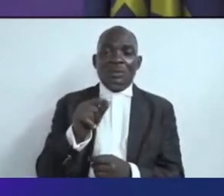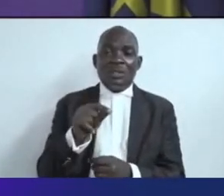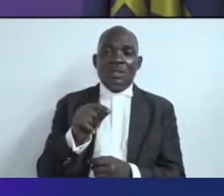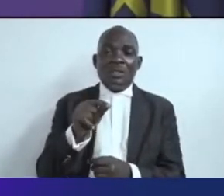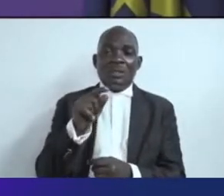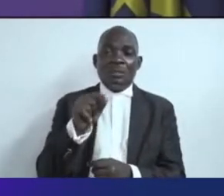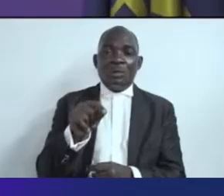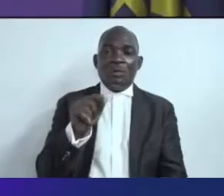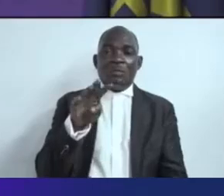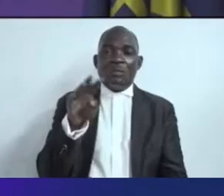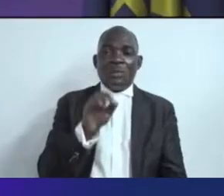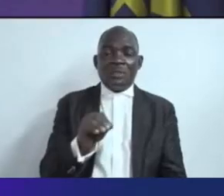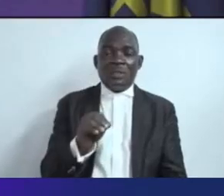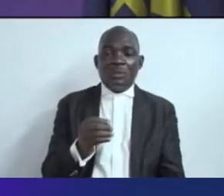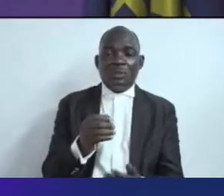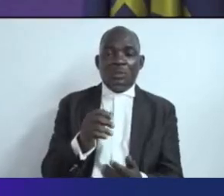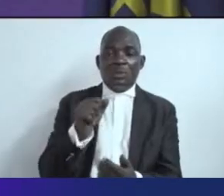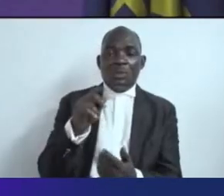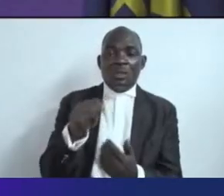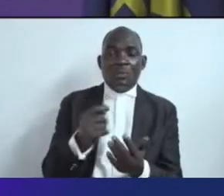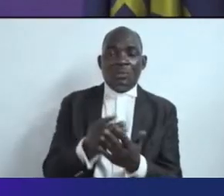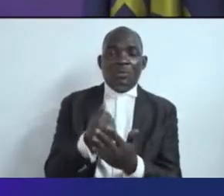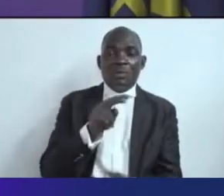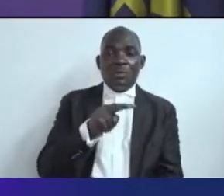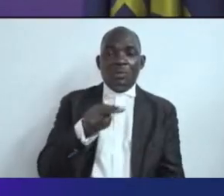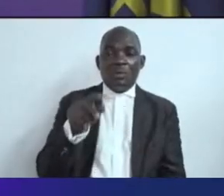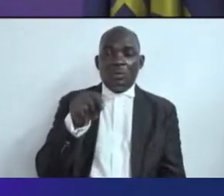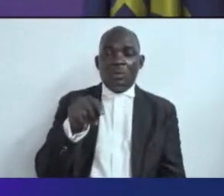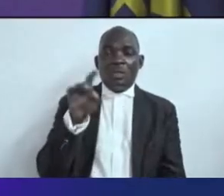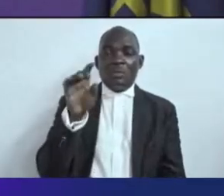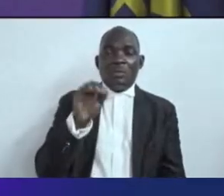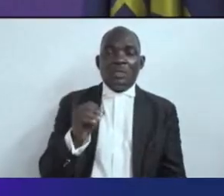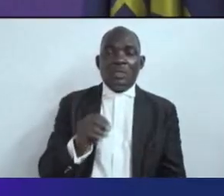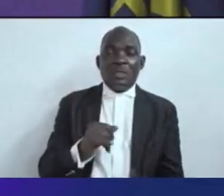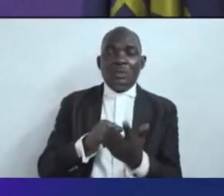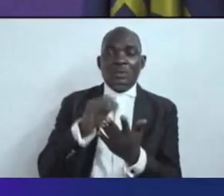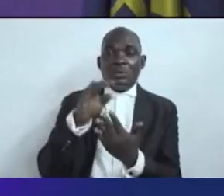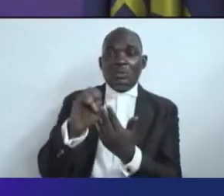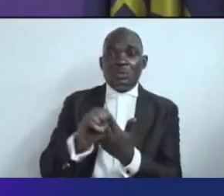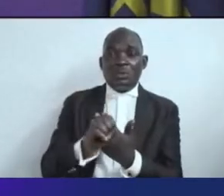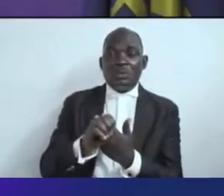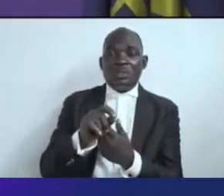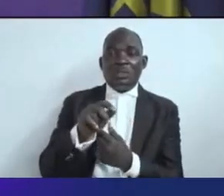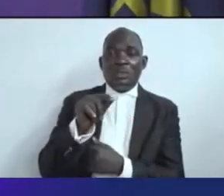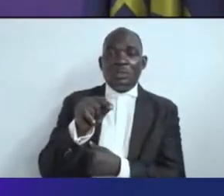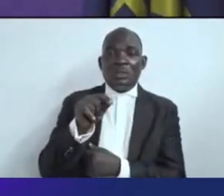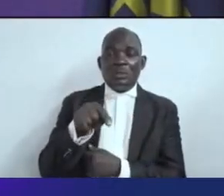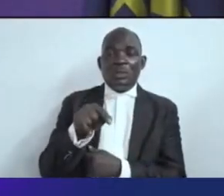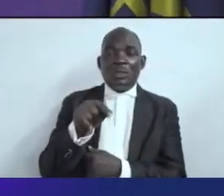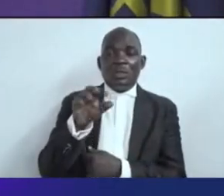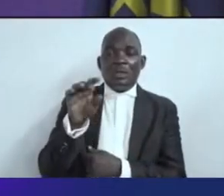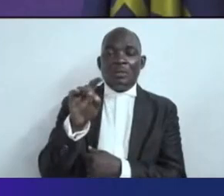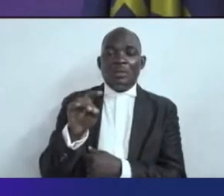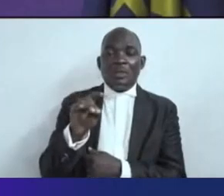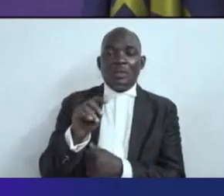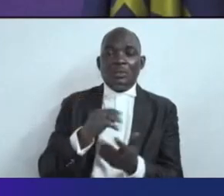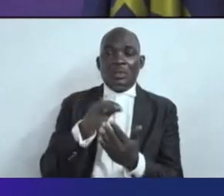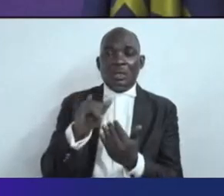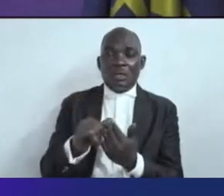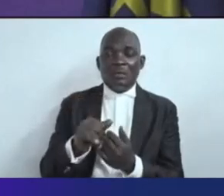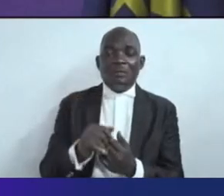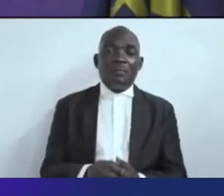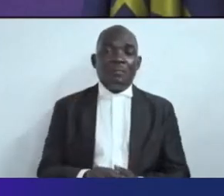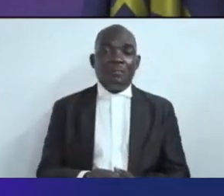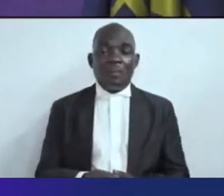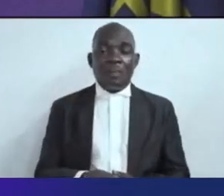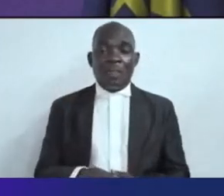20.4% in August from 22.8% in June and 20.9% in July